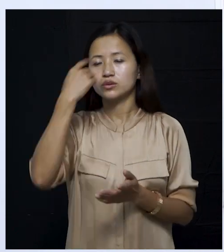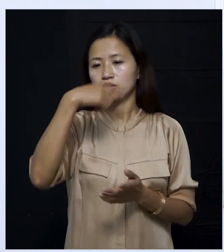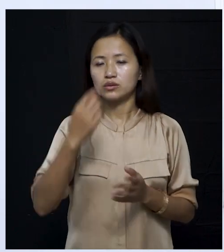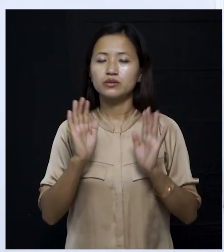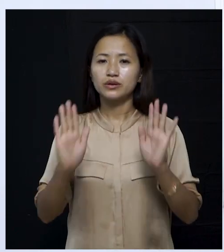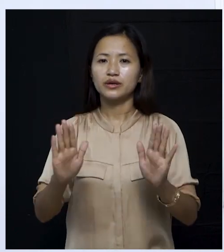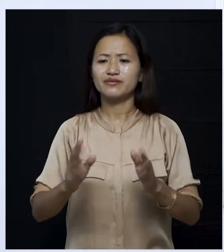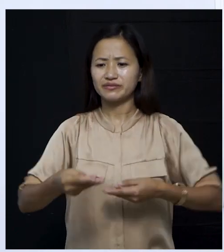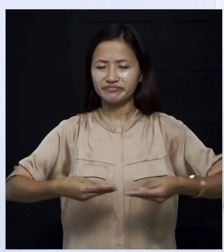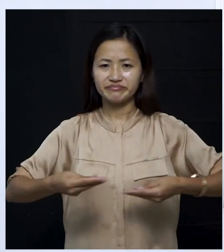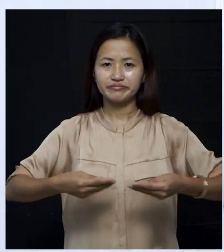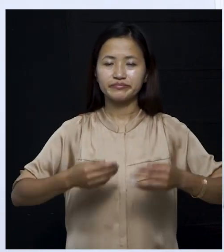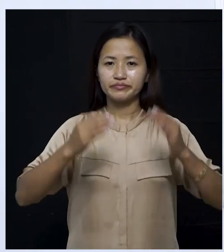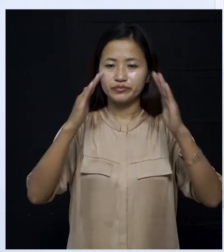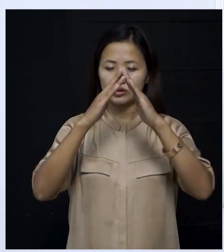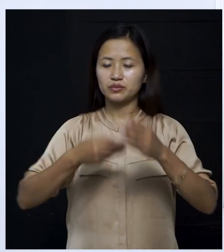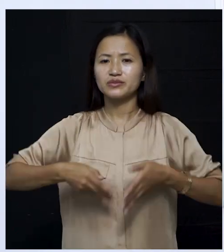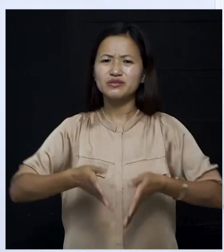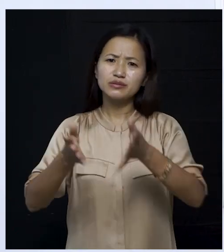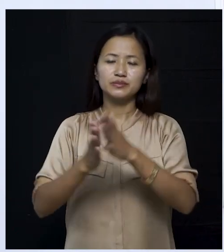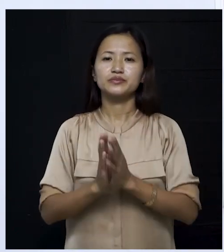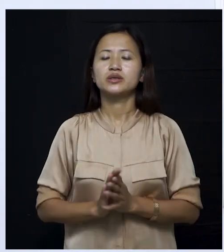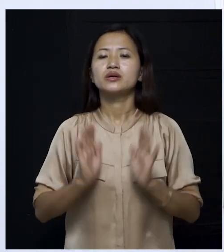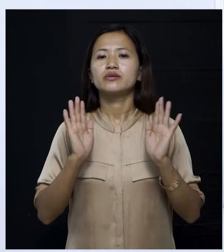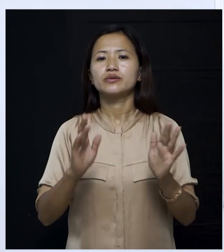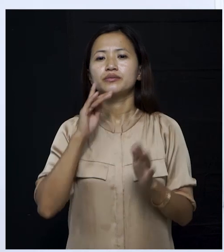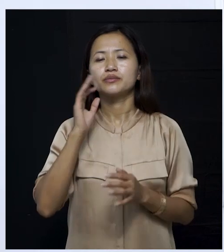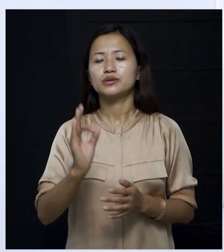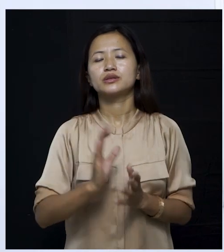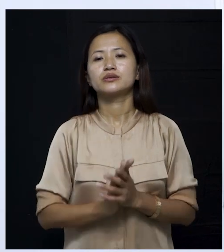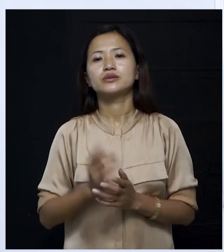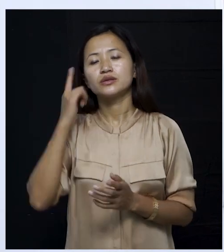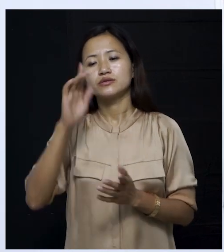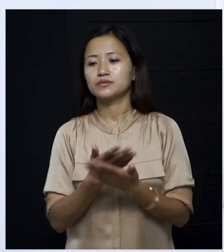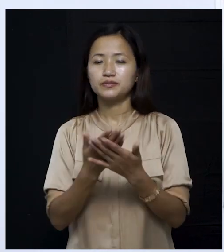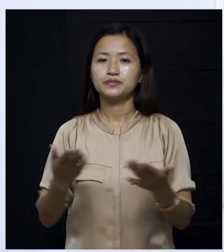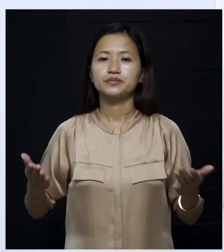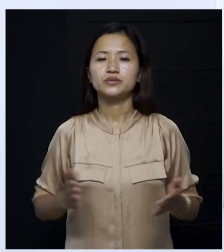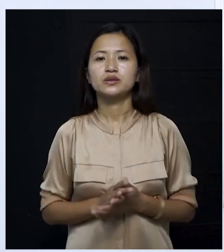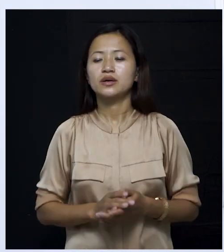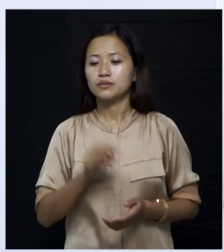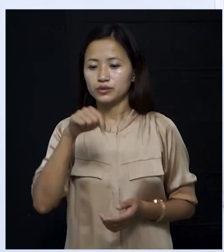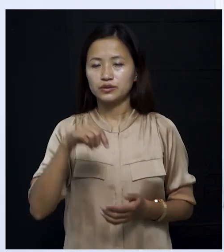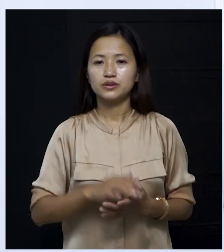shop, those who run shop and so on. This commercial bank, it is very important for them. Okay, because